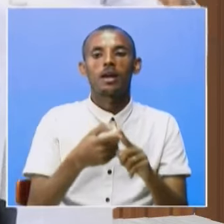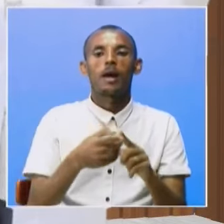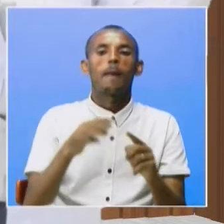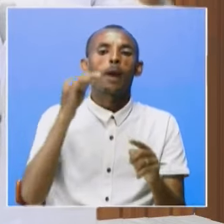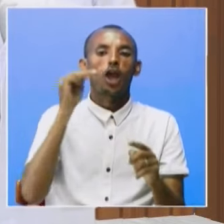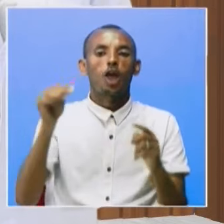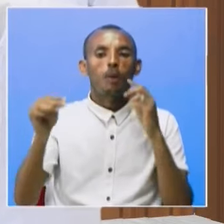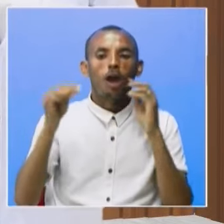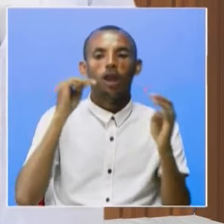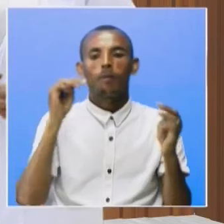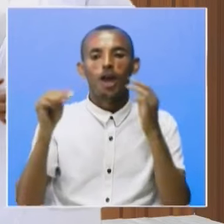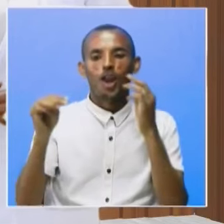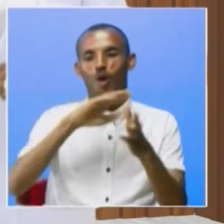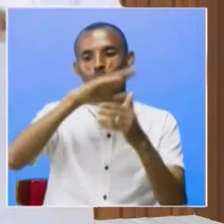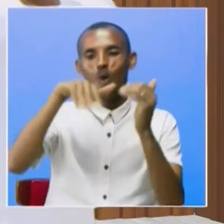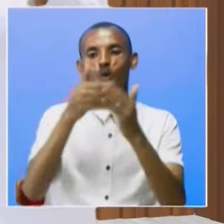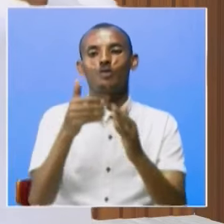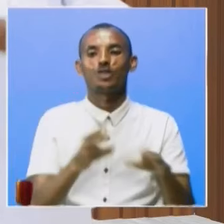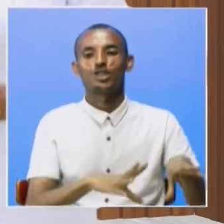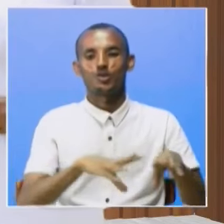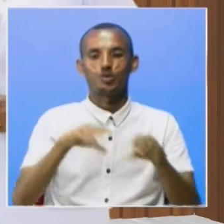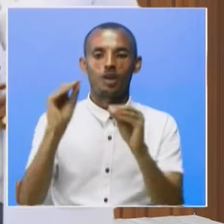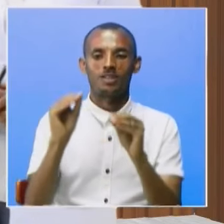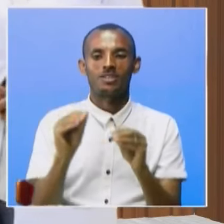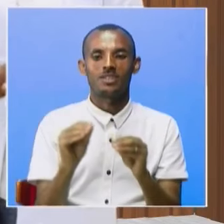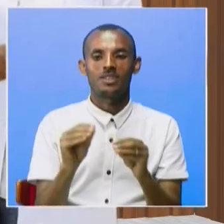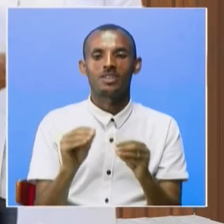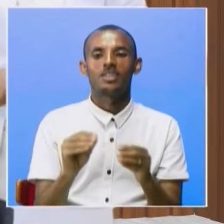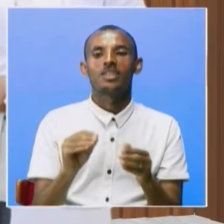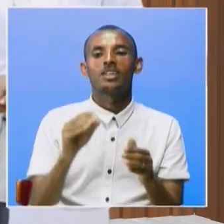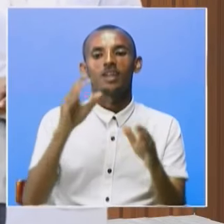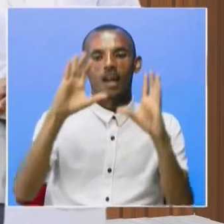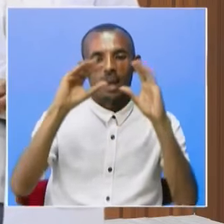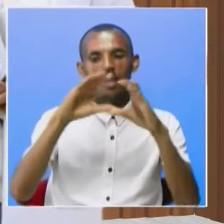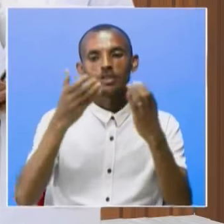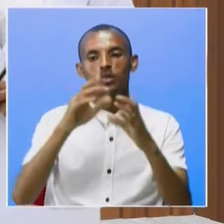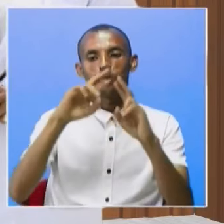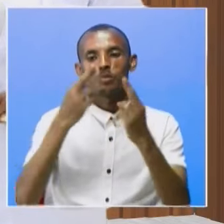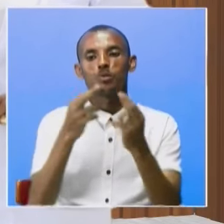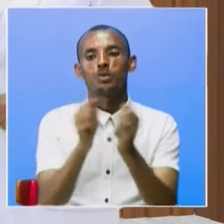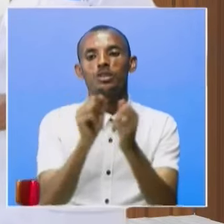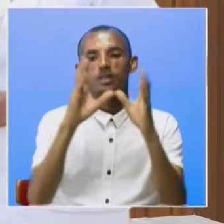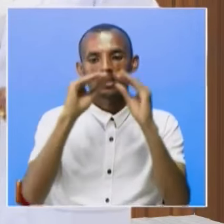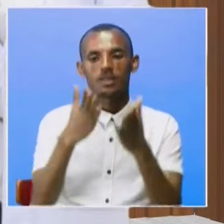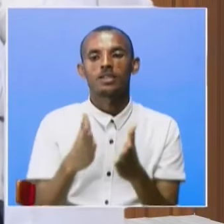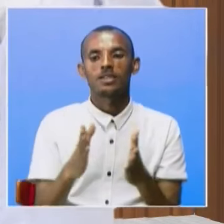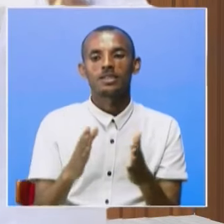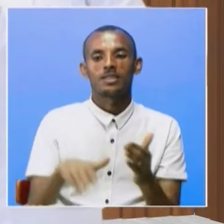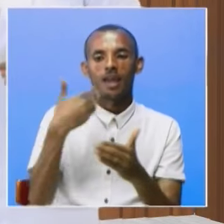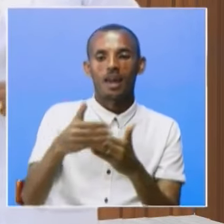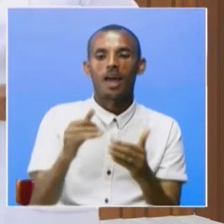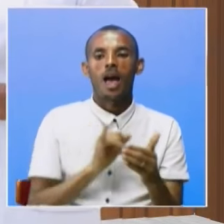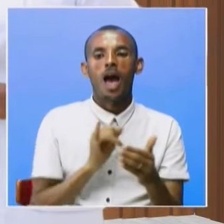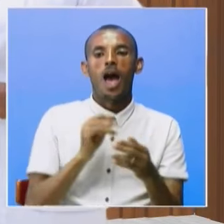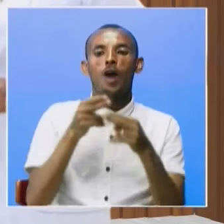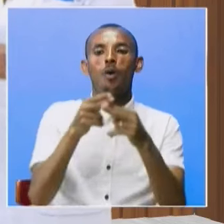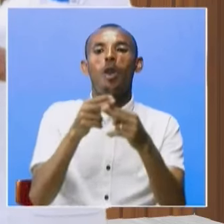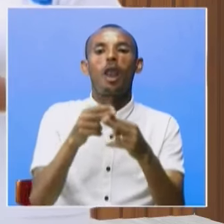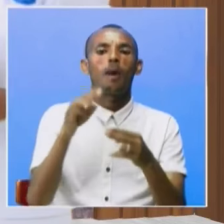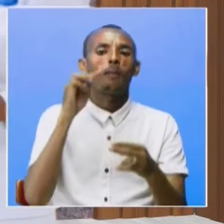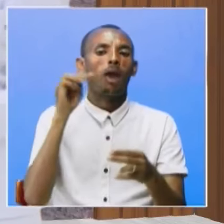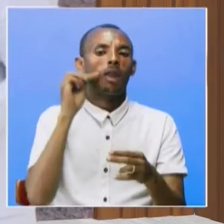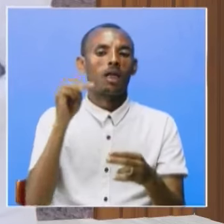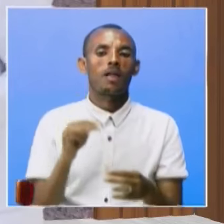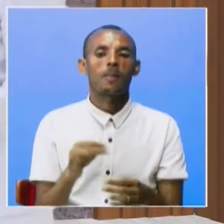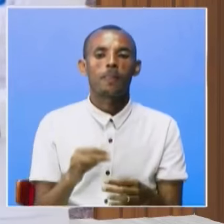Mary, Mary, all of them. Like what you do in your classrooms with your teacher, right? Then I called Mary and I